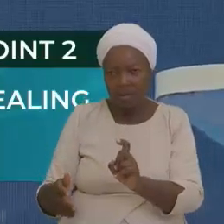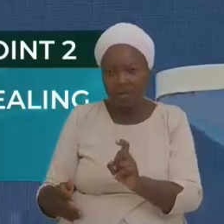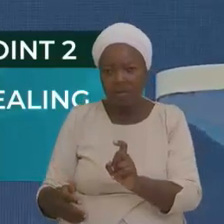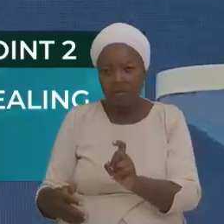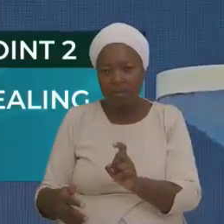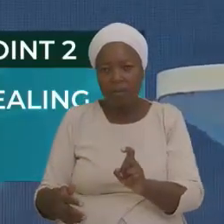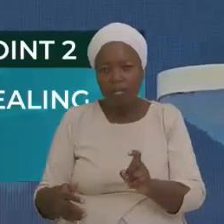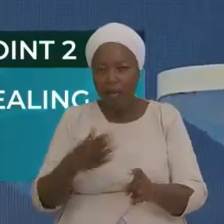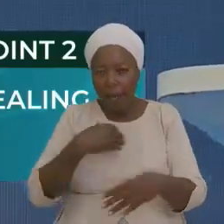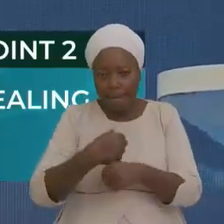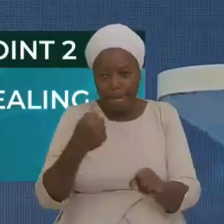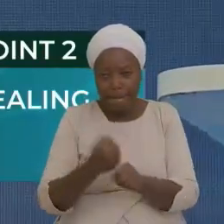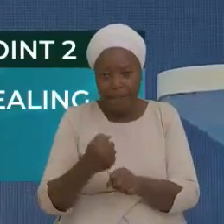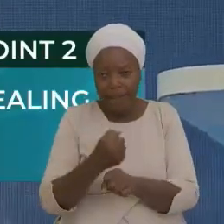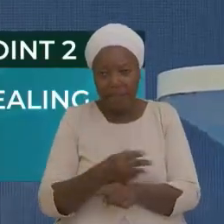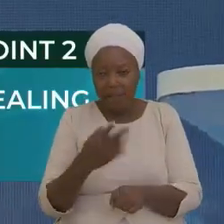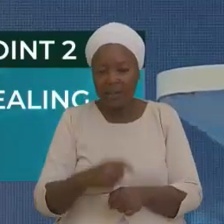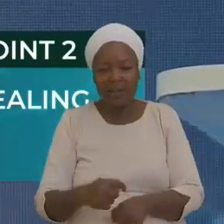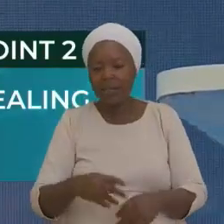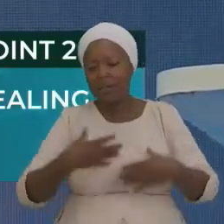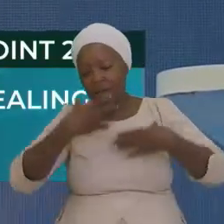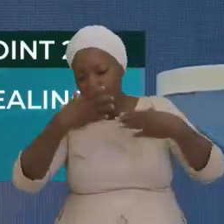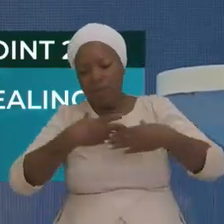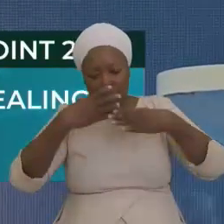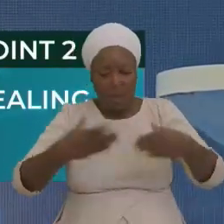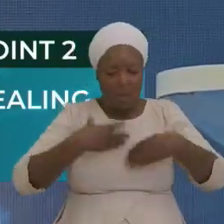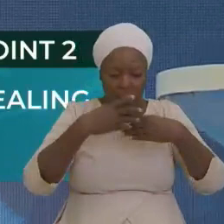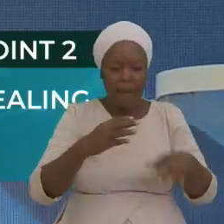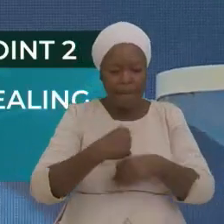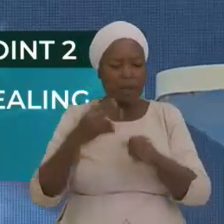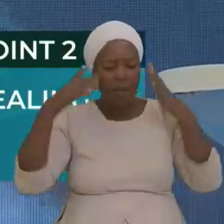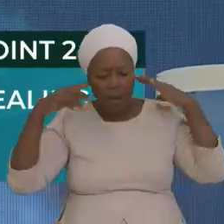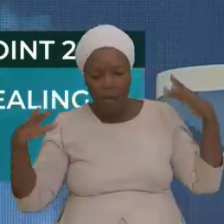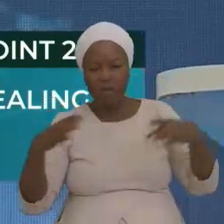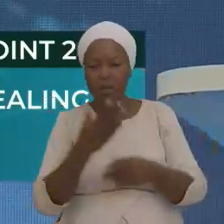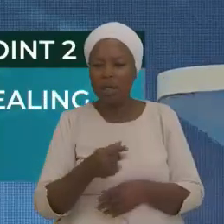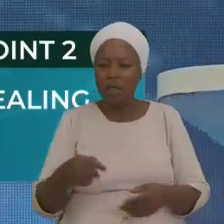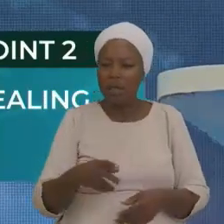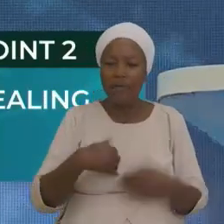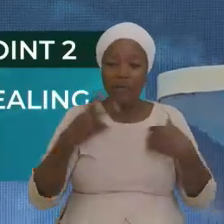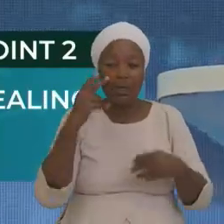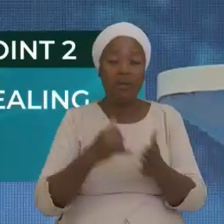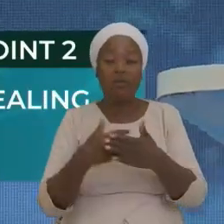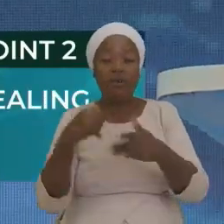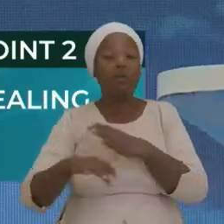And making the hand and shouting and beating whatever object is before him.